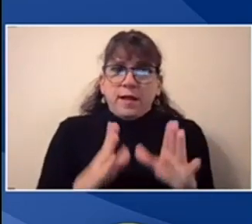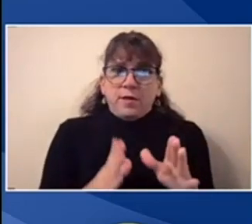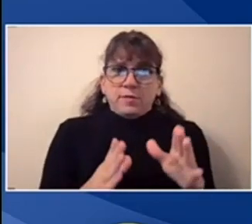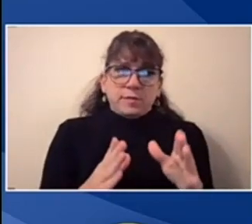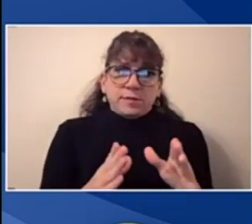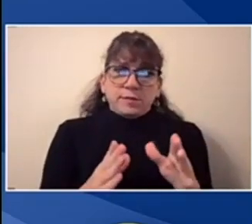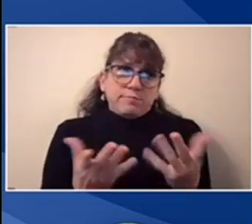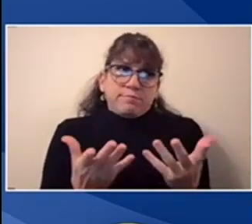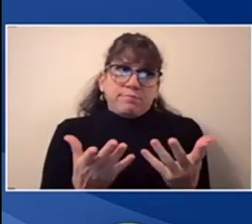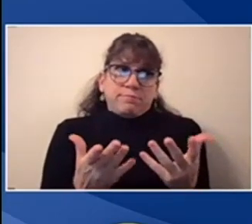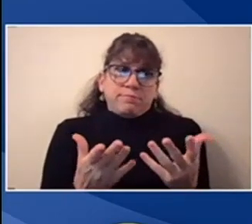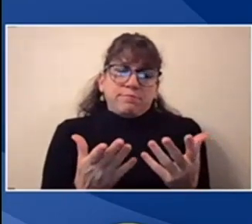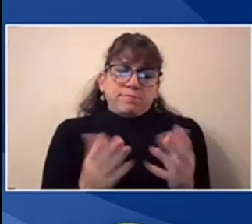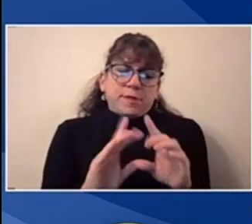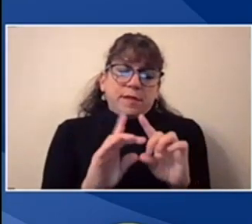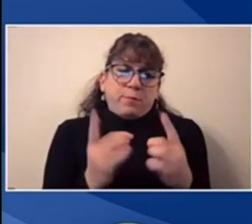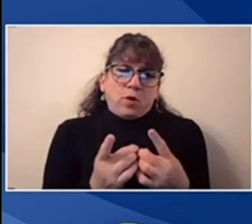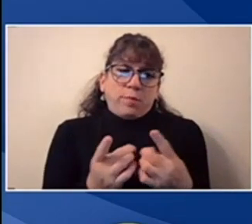has.